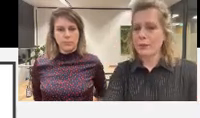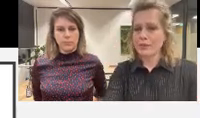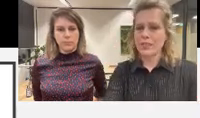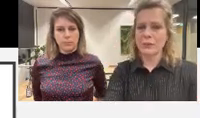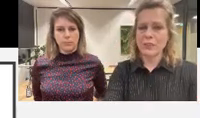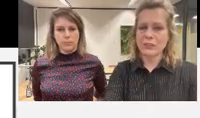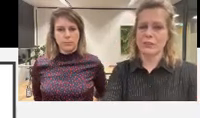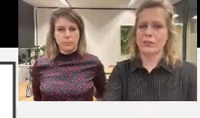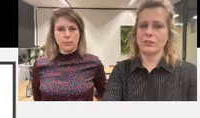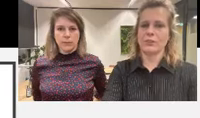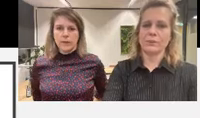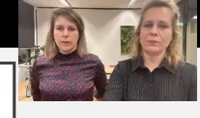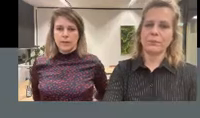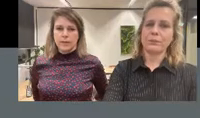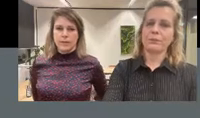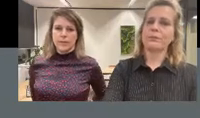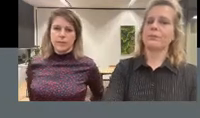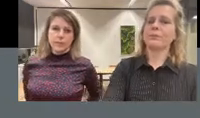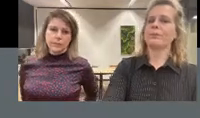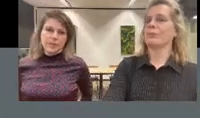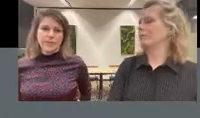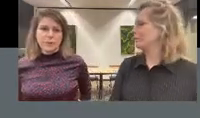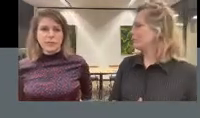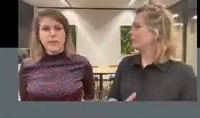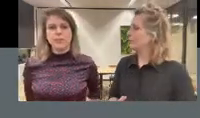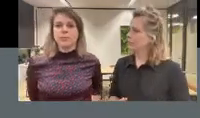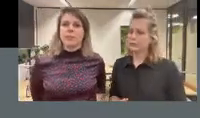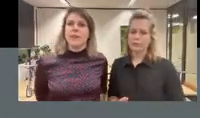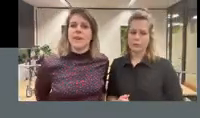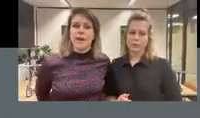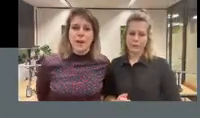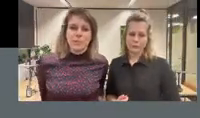very promising results. Yeah, so in summary,